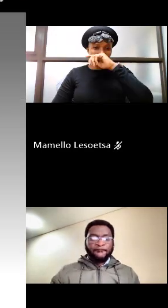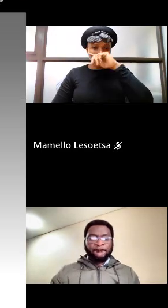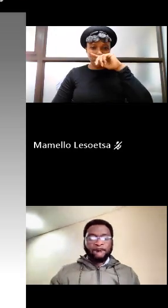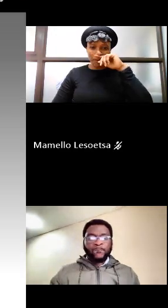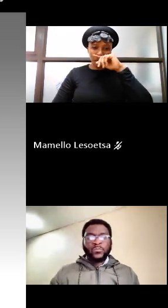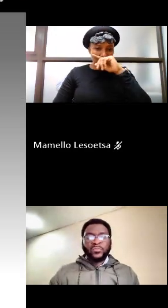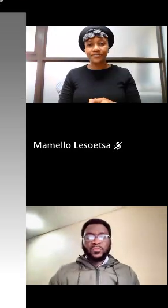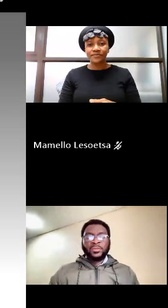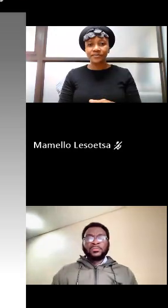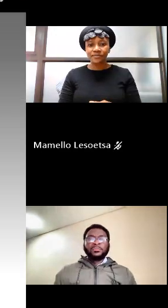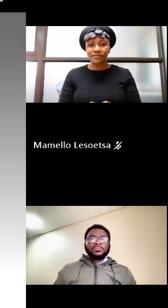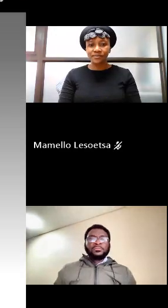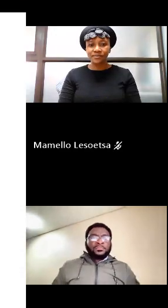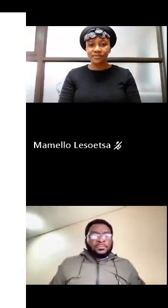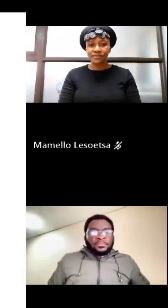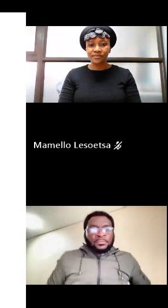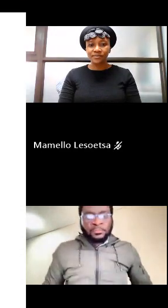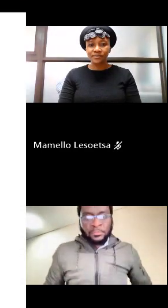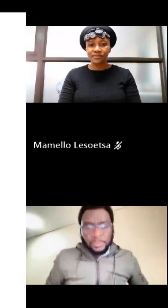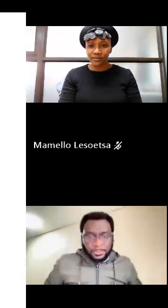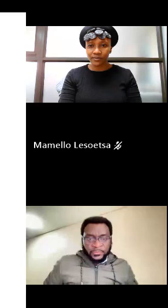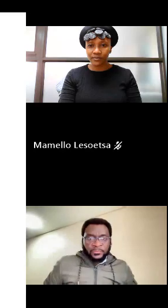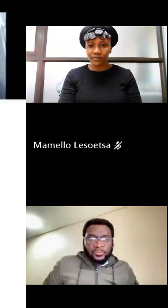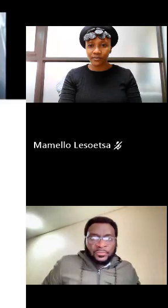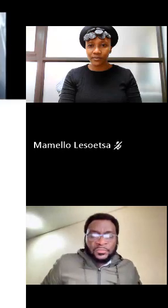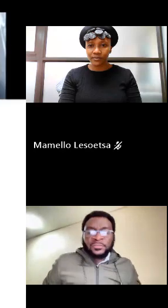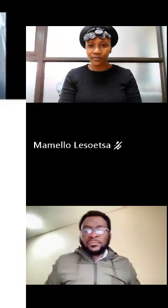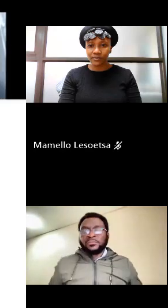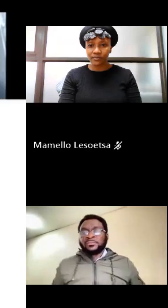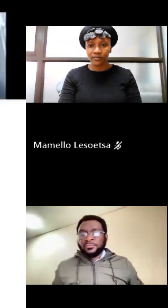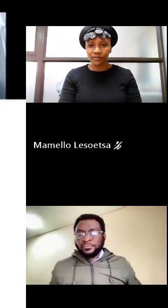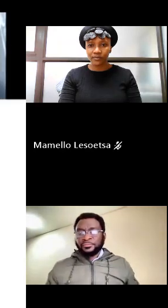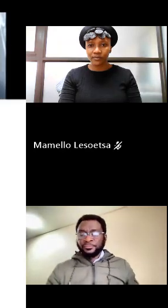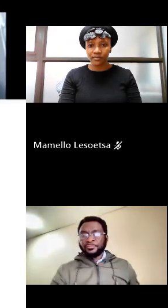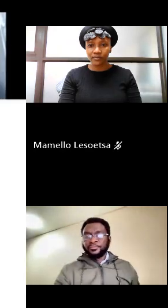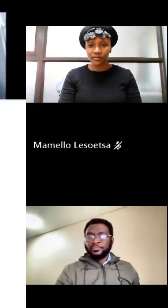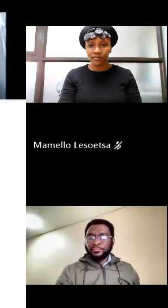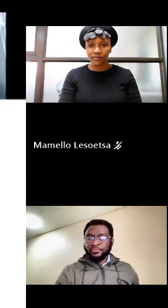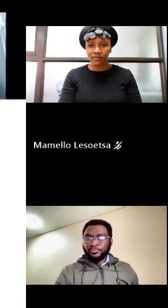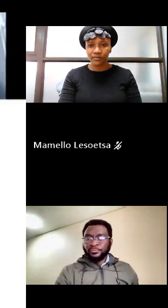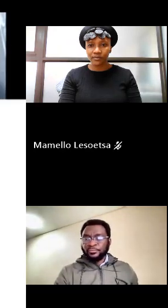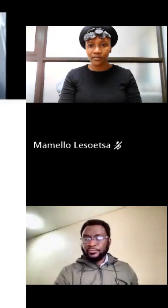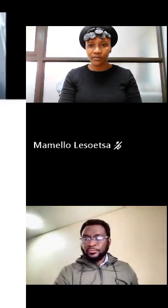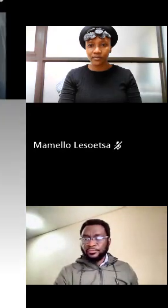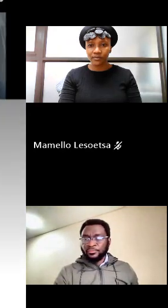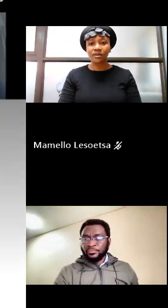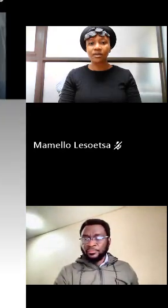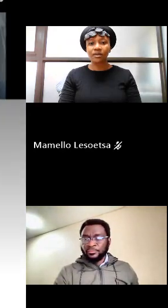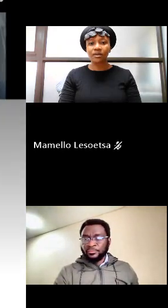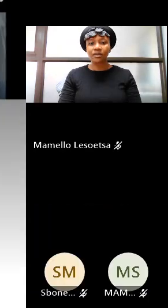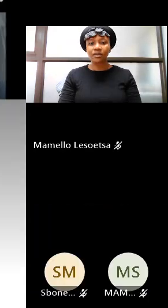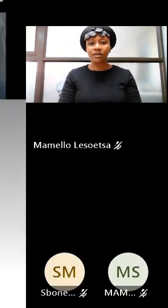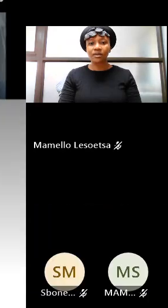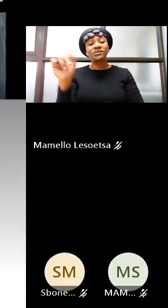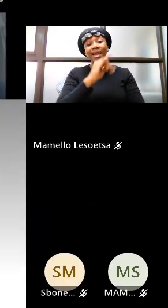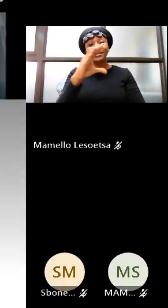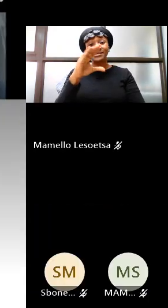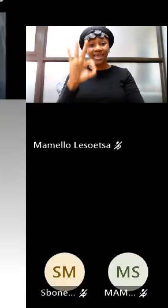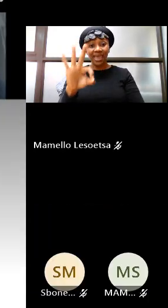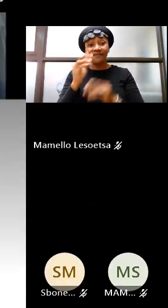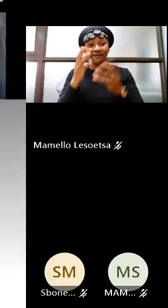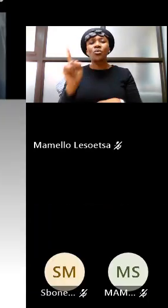Yes, here. Yes. So, because I think the ICF is not a definition of physical